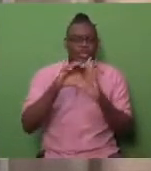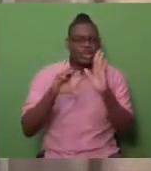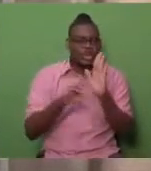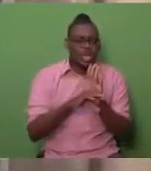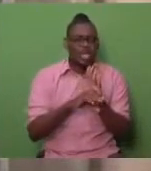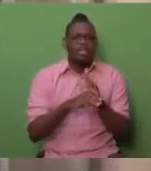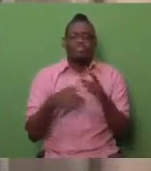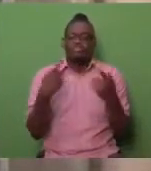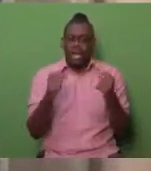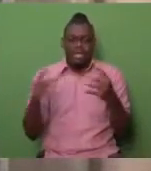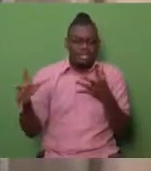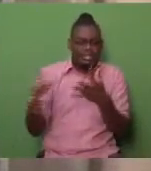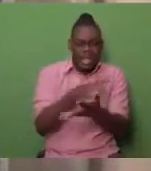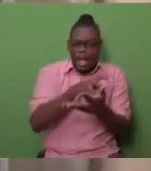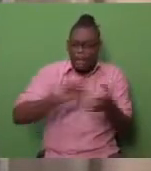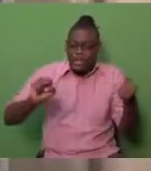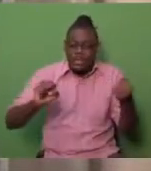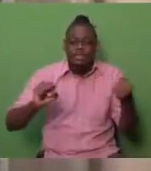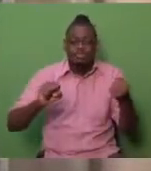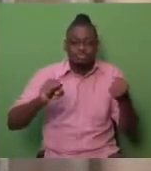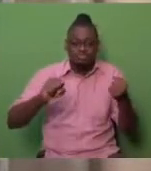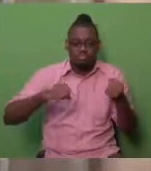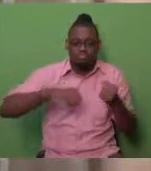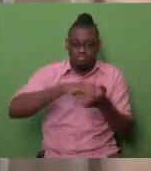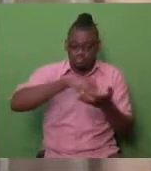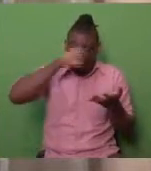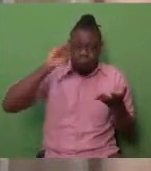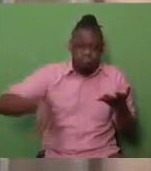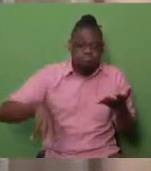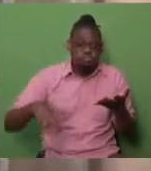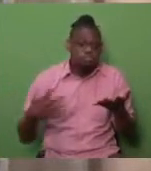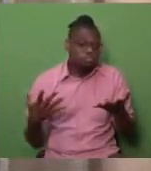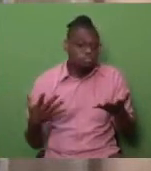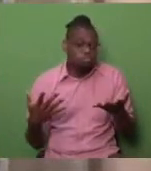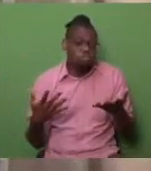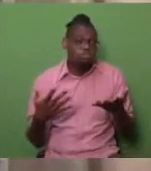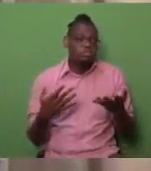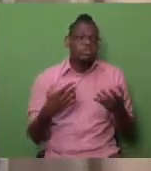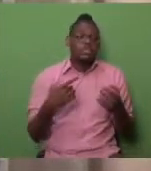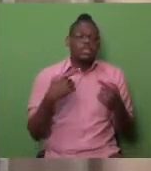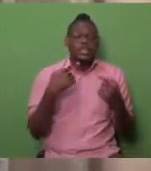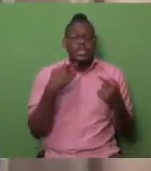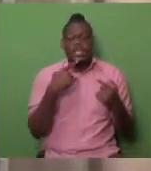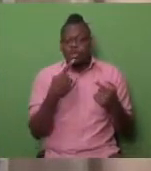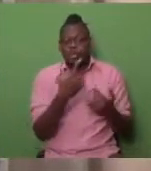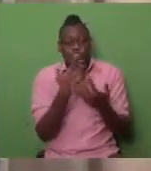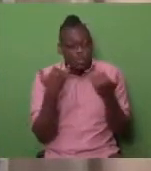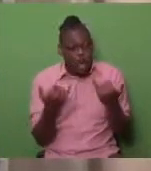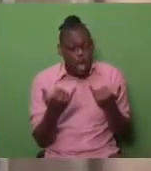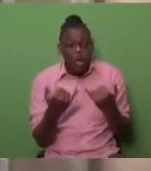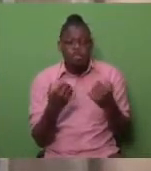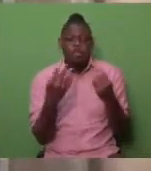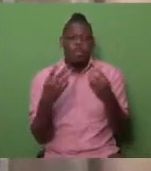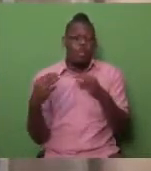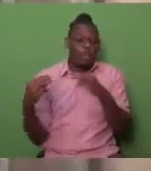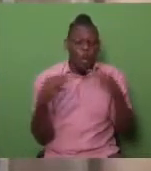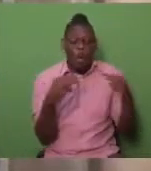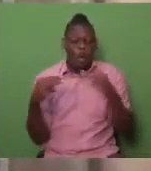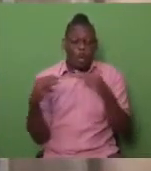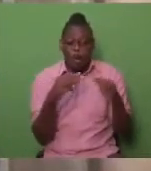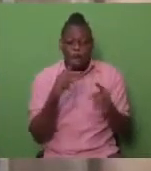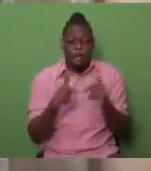They have effectively declared war on the citizens of Trinidad and Tobago, especially in the last year.